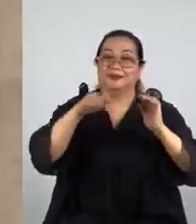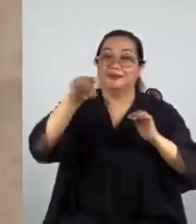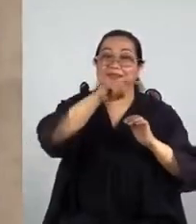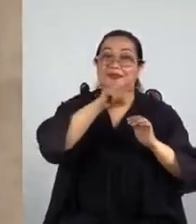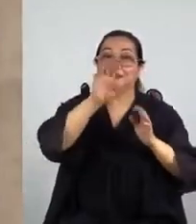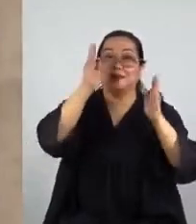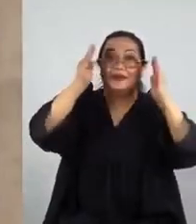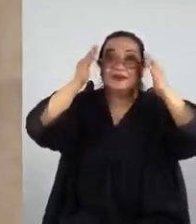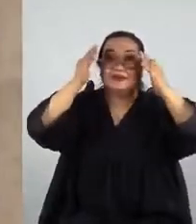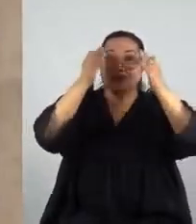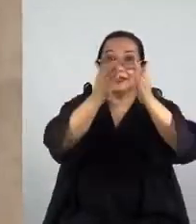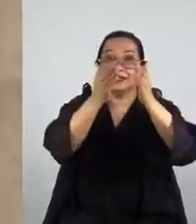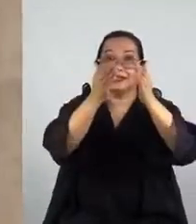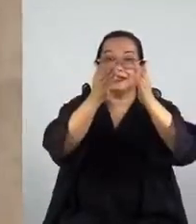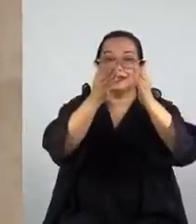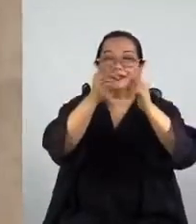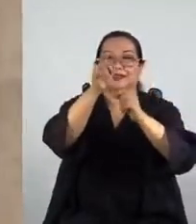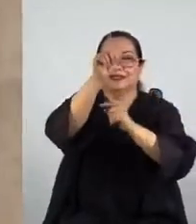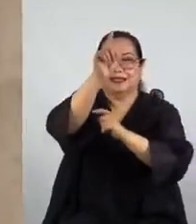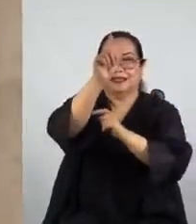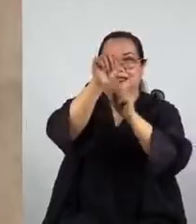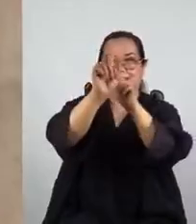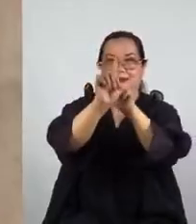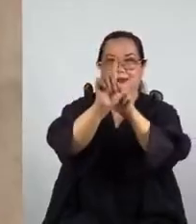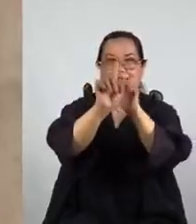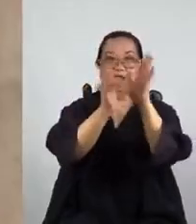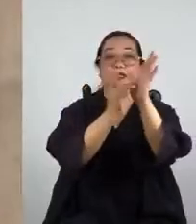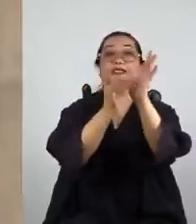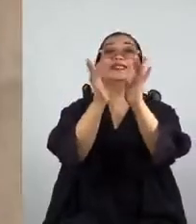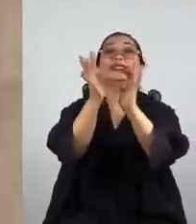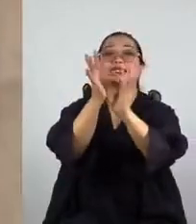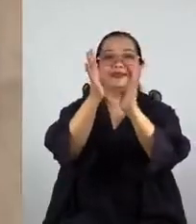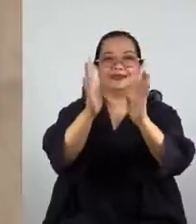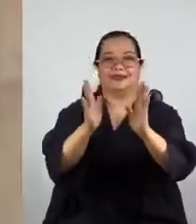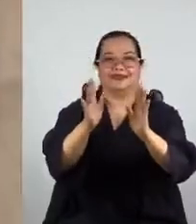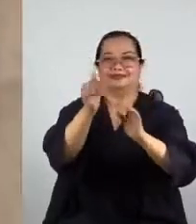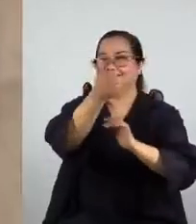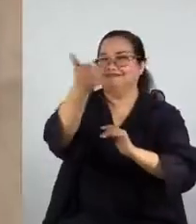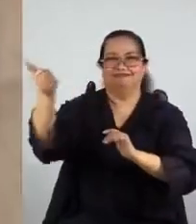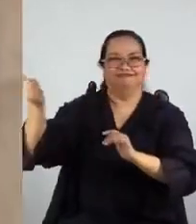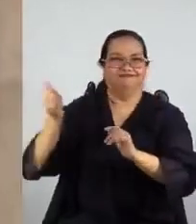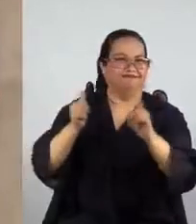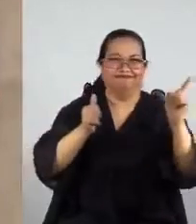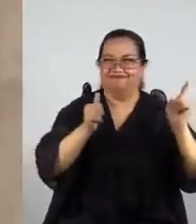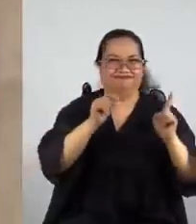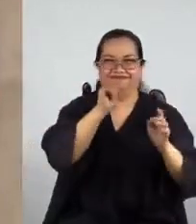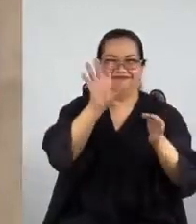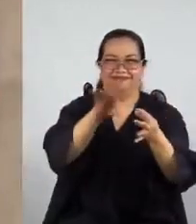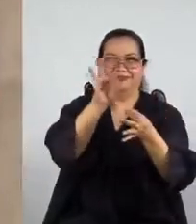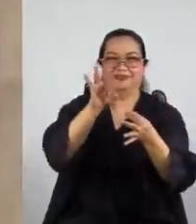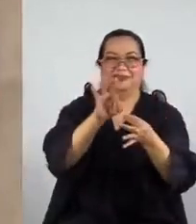fix our eyes on Jesus. The examples we follow, none of them will be perfect.